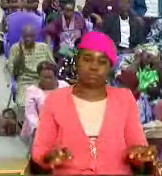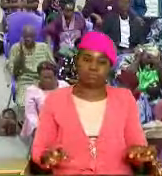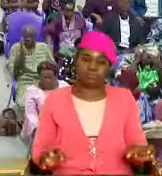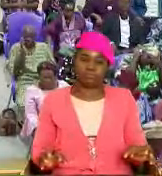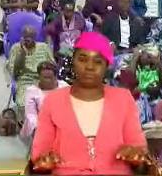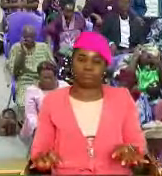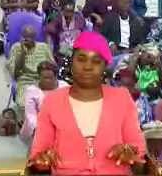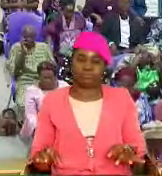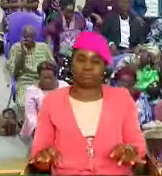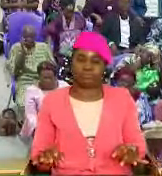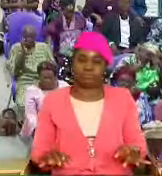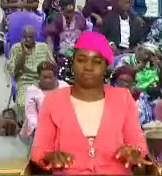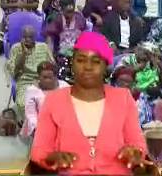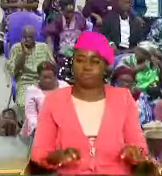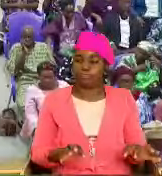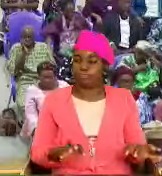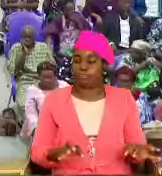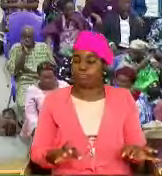it's